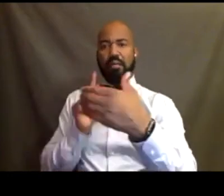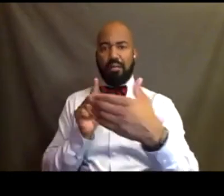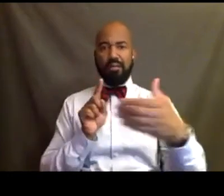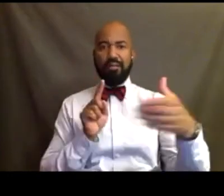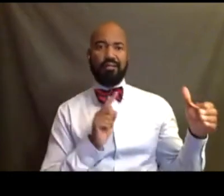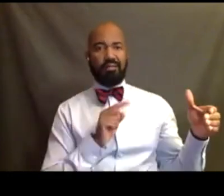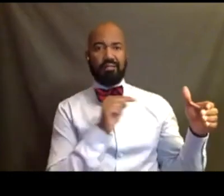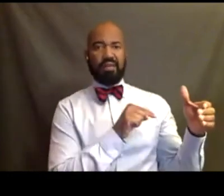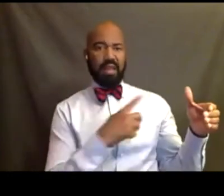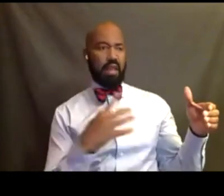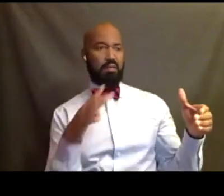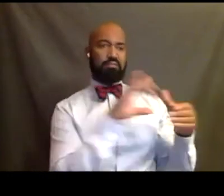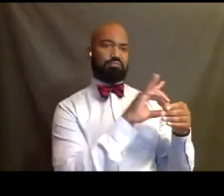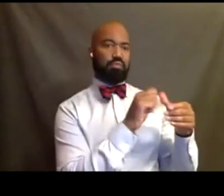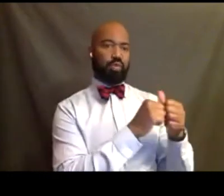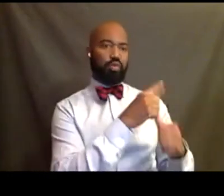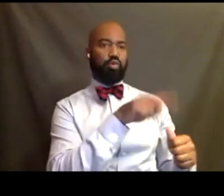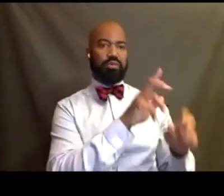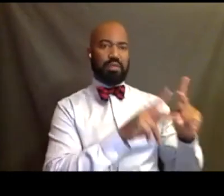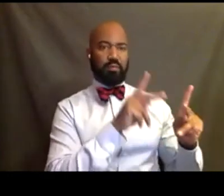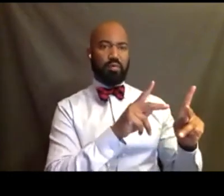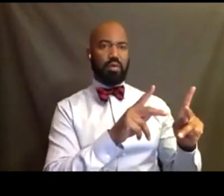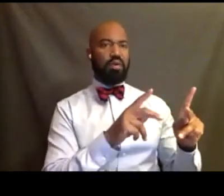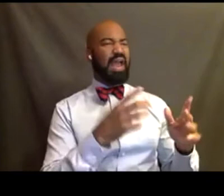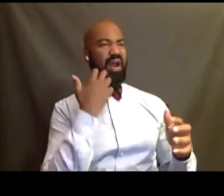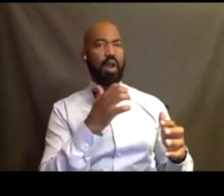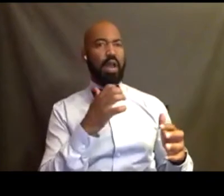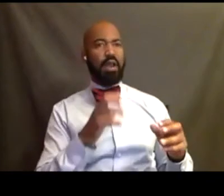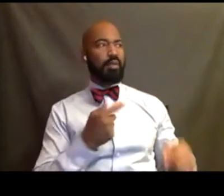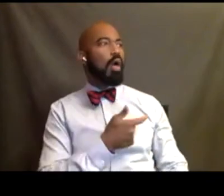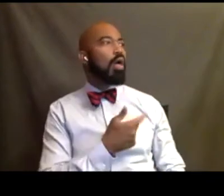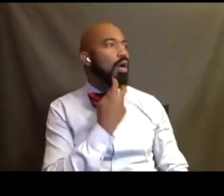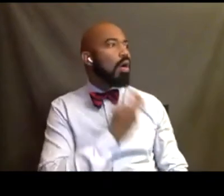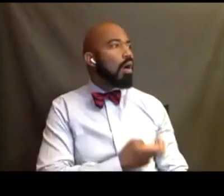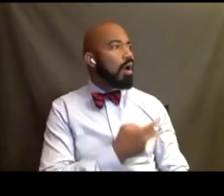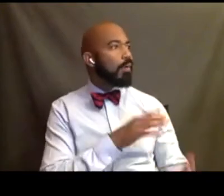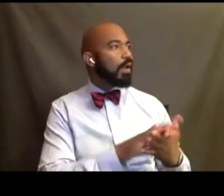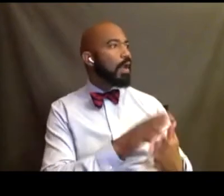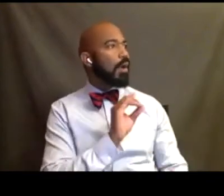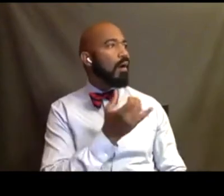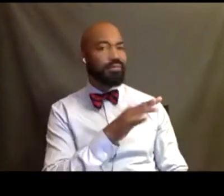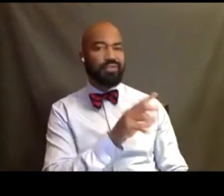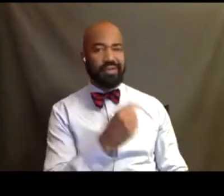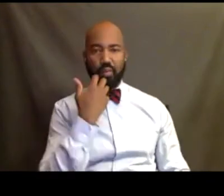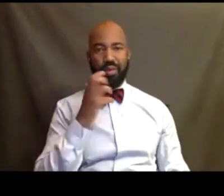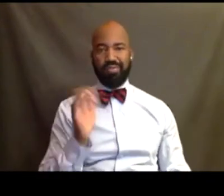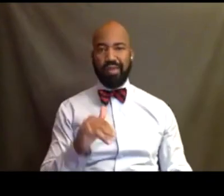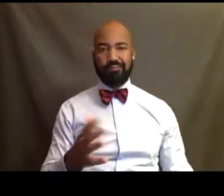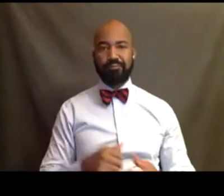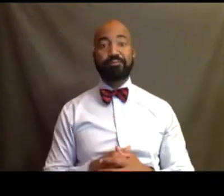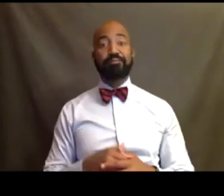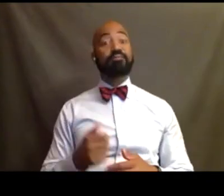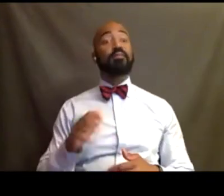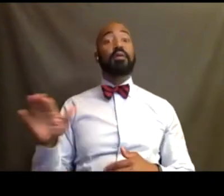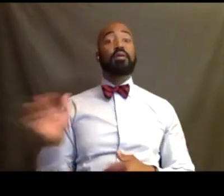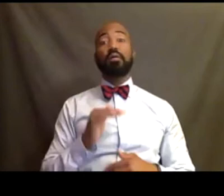actually belong to be gawked over and objectified. Any reactions to the clip as we were